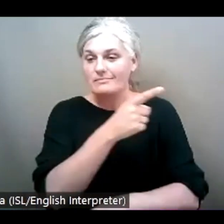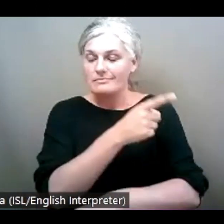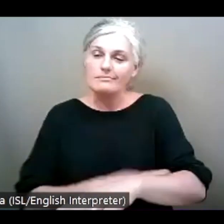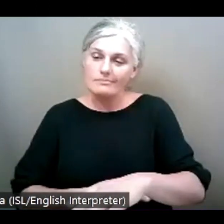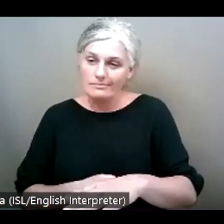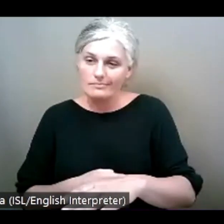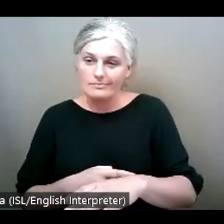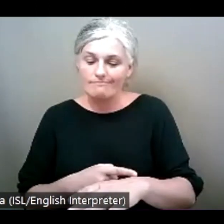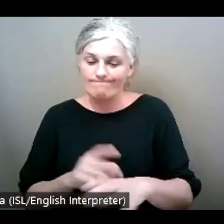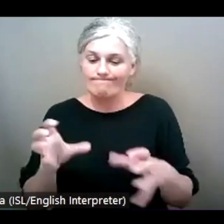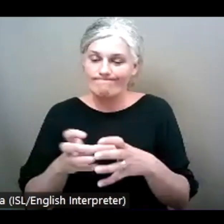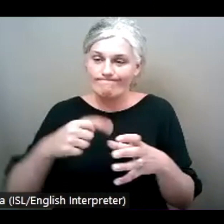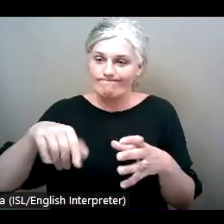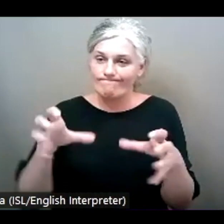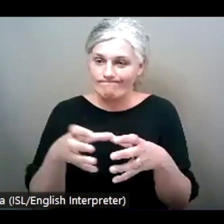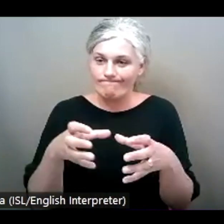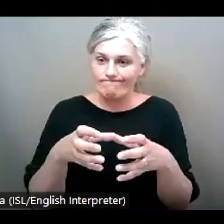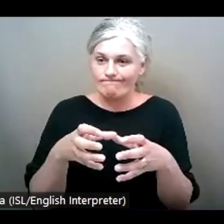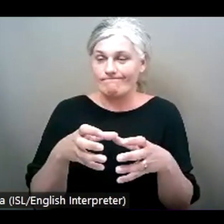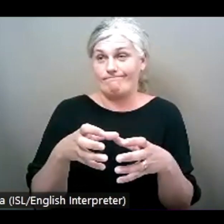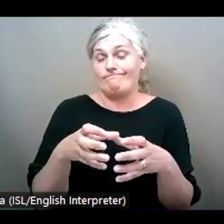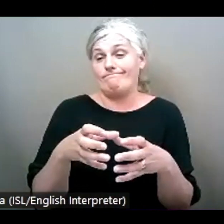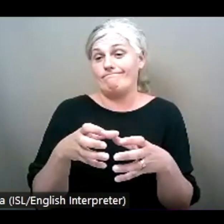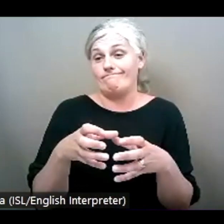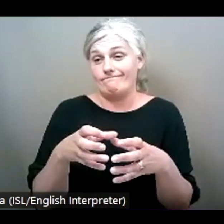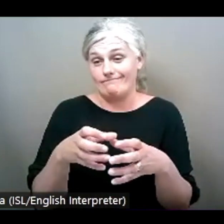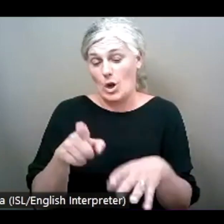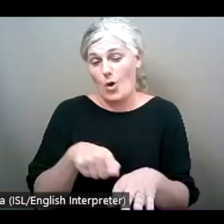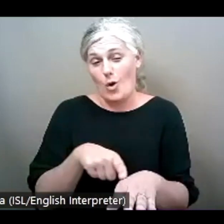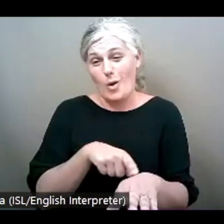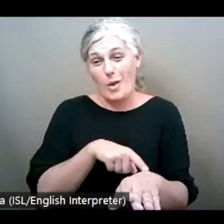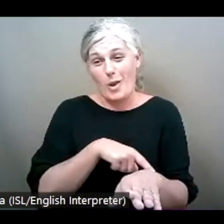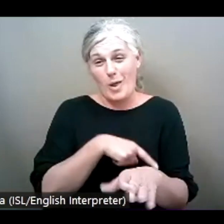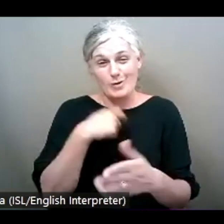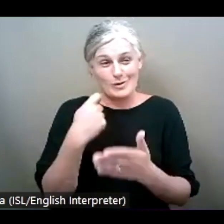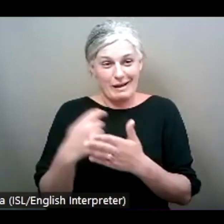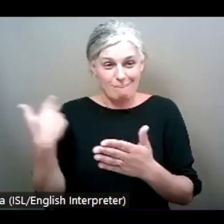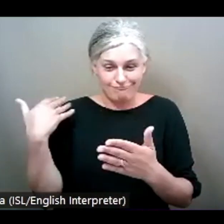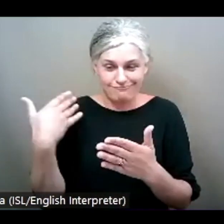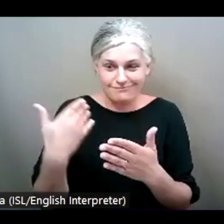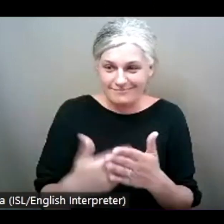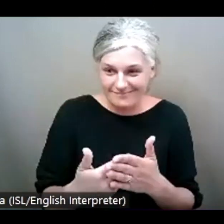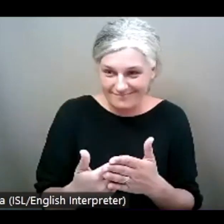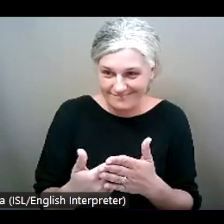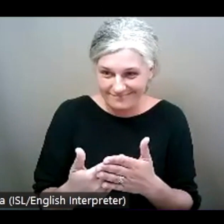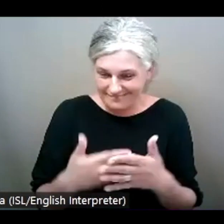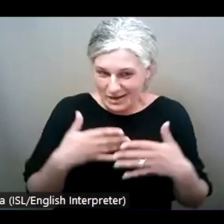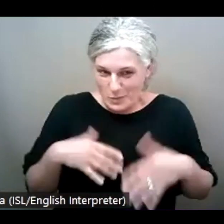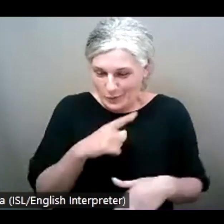disability sector for a long time, Peter. So I'm not going to say how